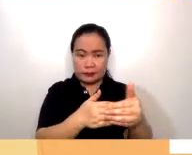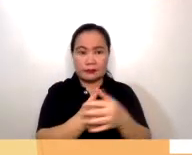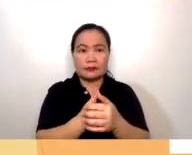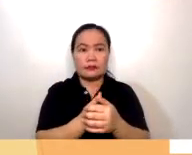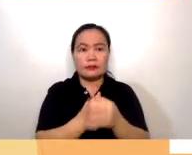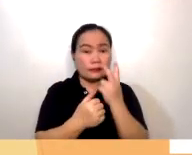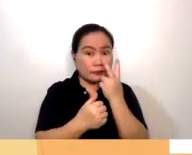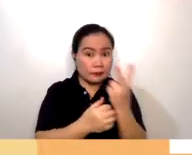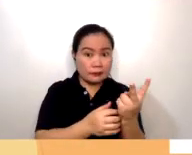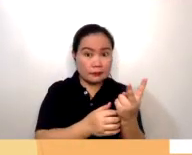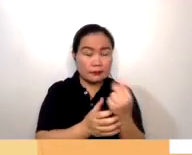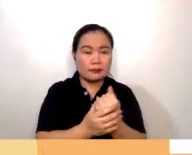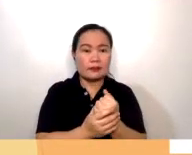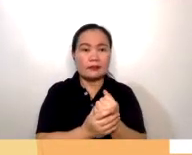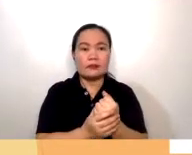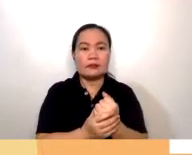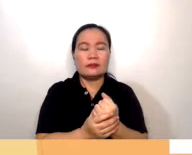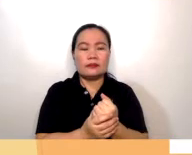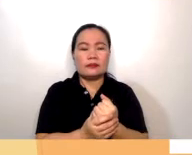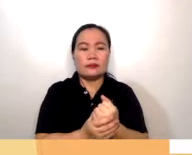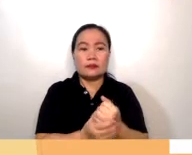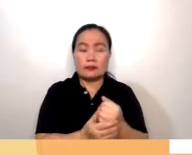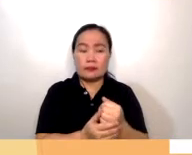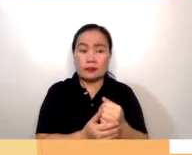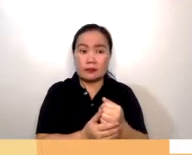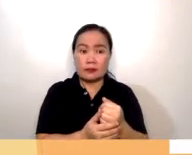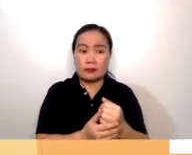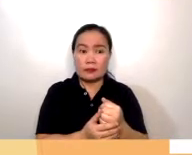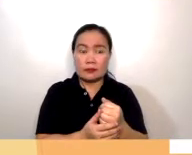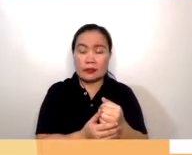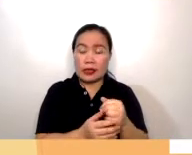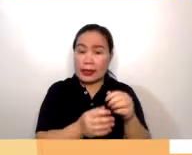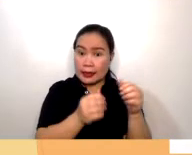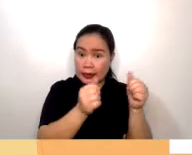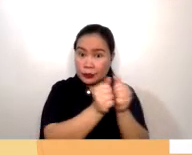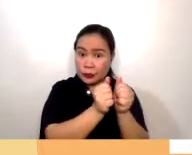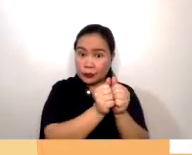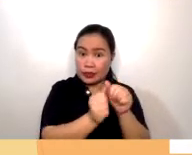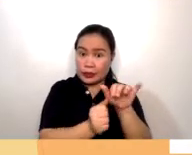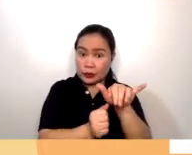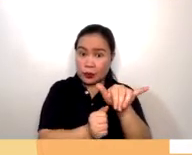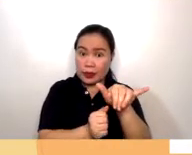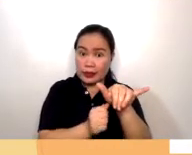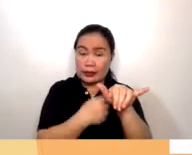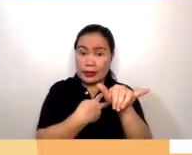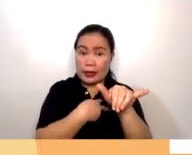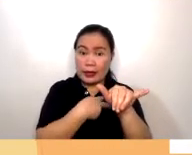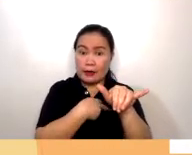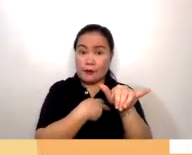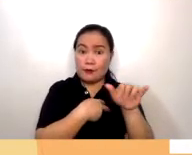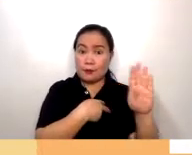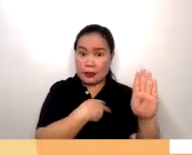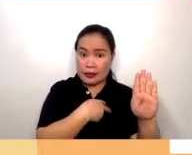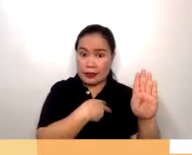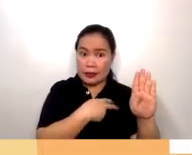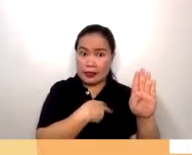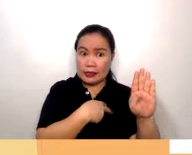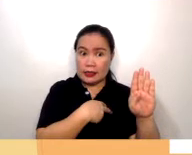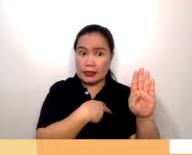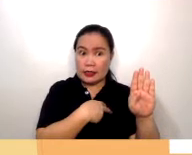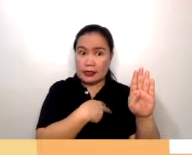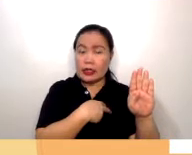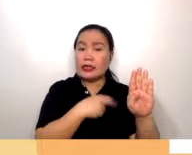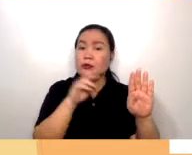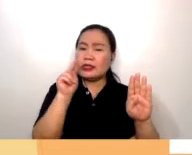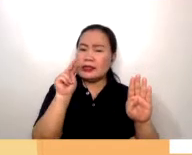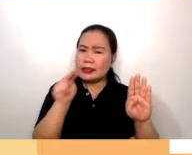Next, as you can see, sa katabi ng ating y ay meron tayong b. So, we have to